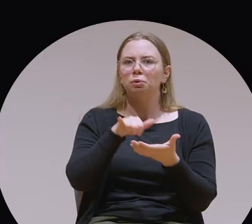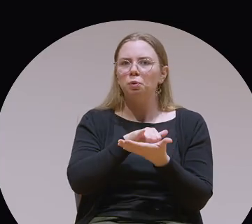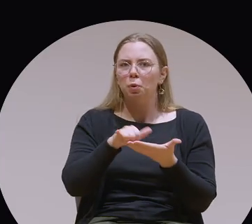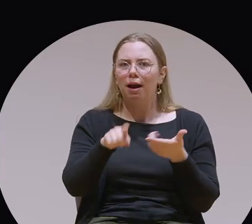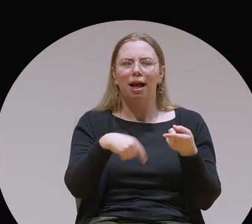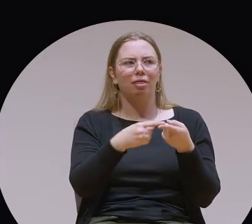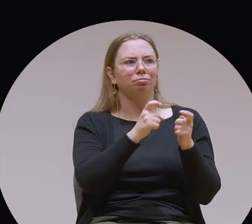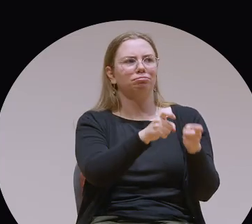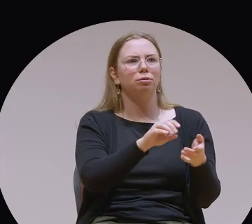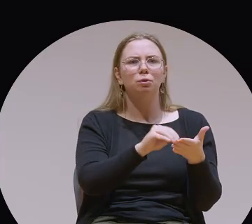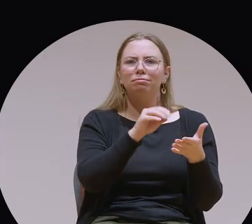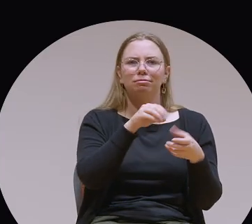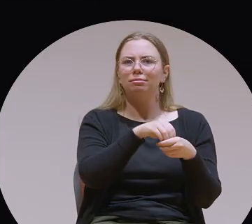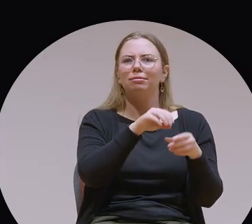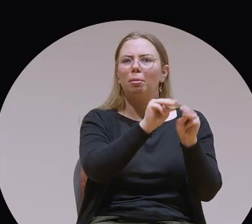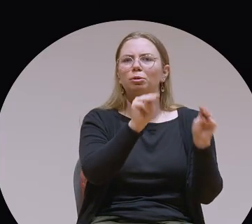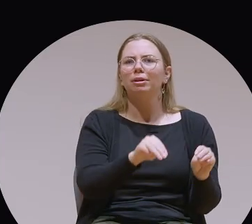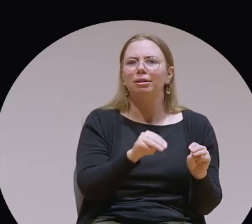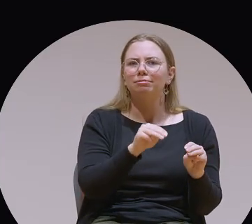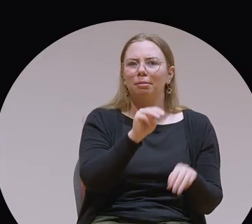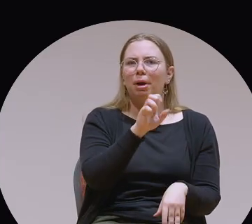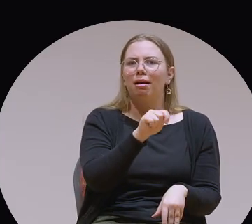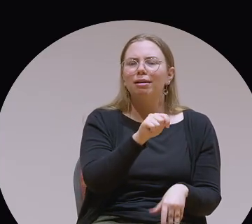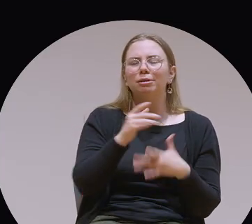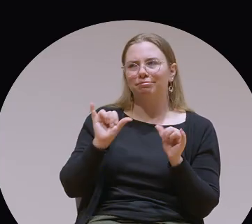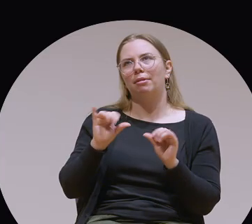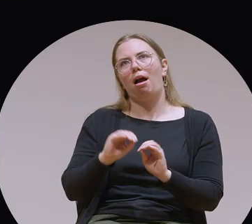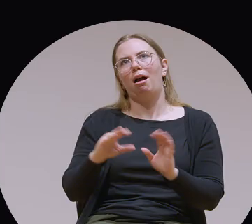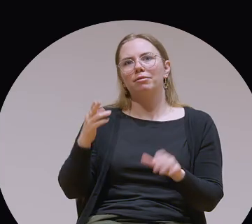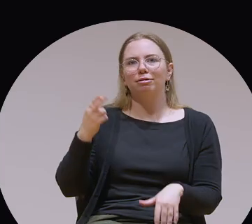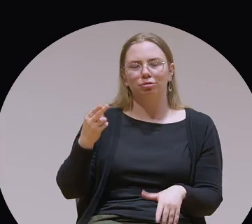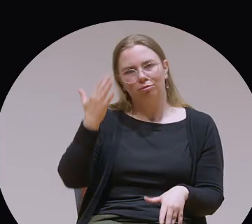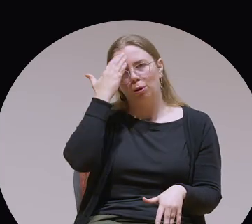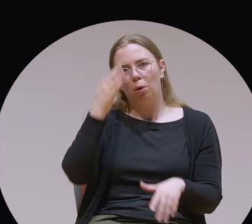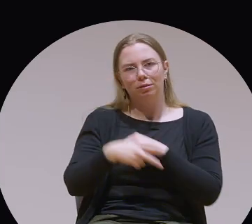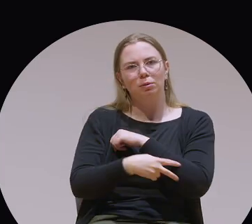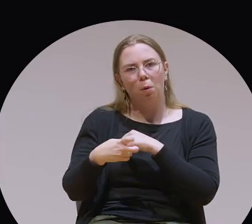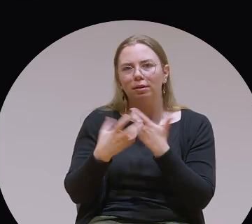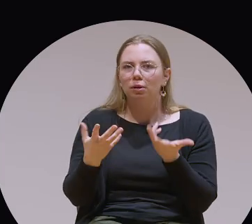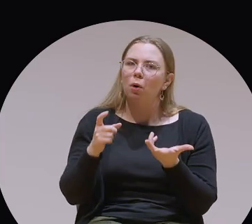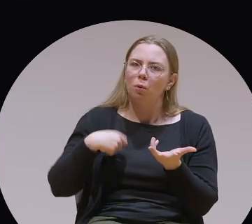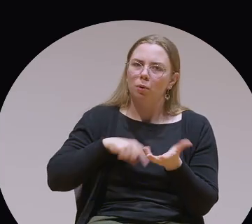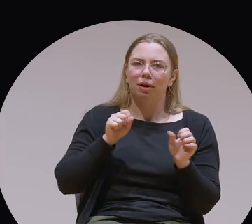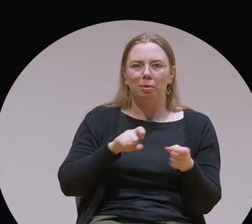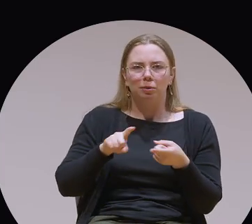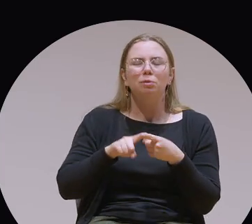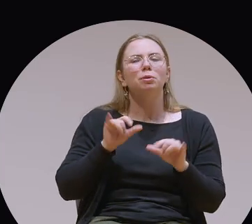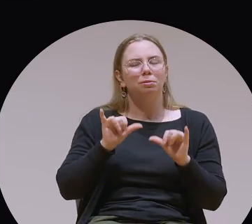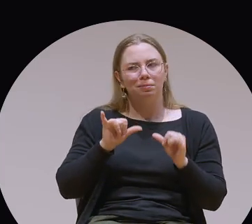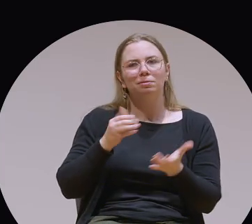discovered that these were clearly stolen, so we immediately entered into negotiations with the Greek government, and they were